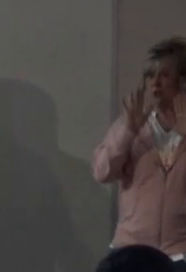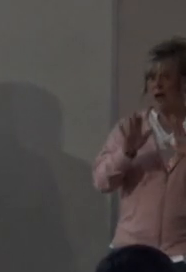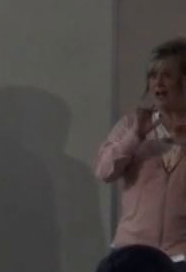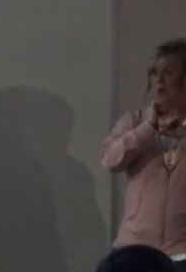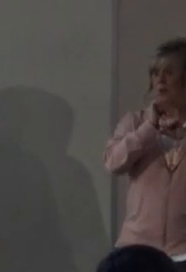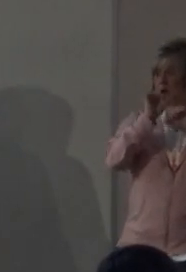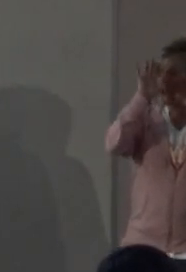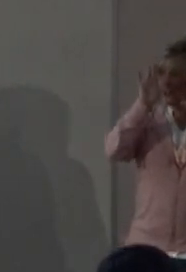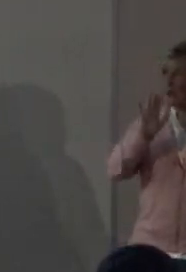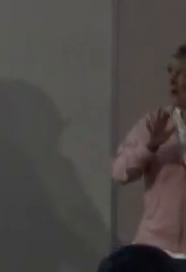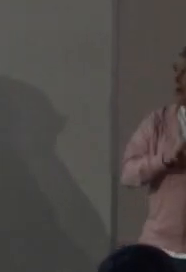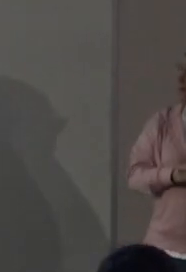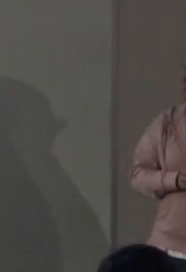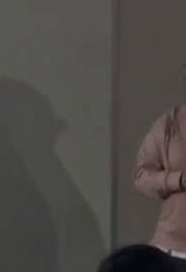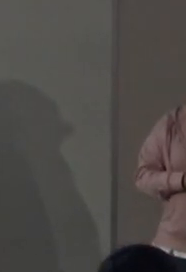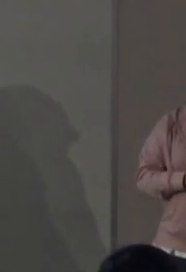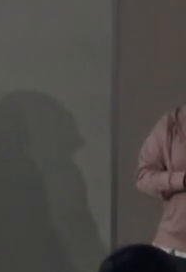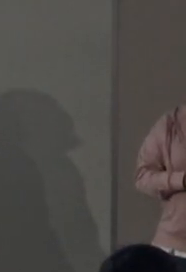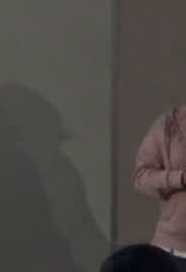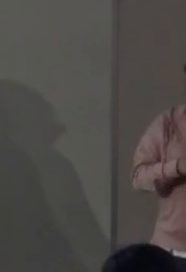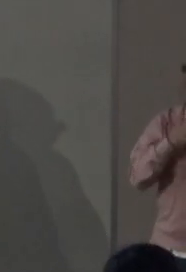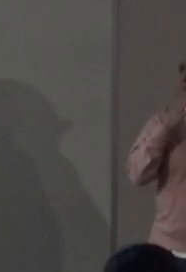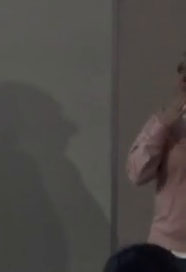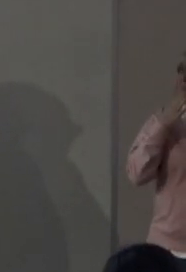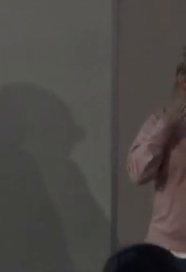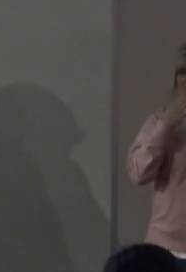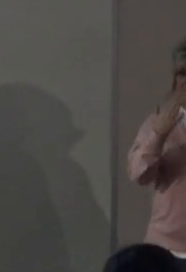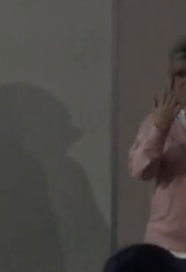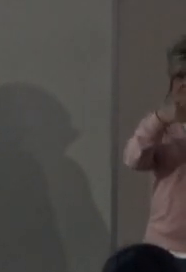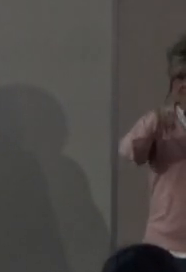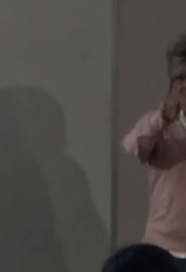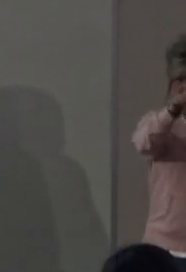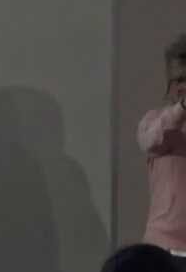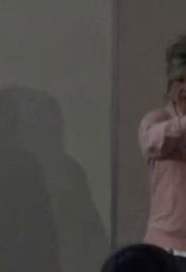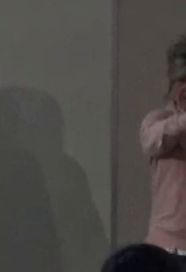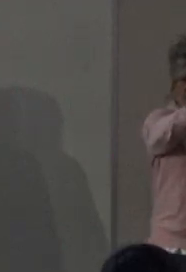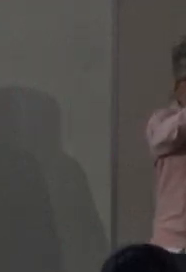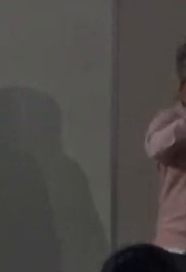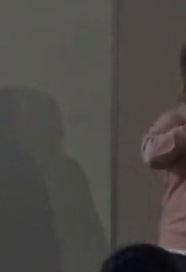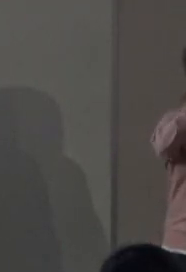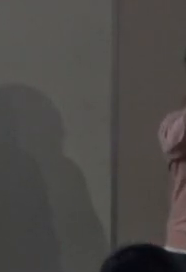yeah. Thank you. Does anyone have any questions?